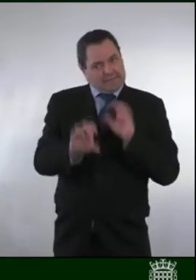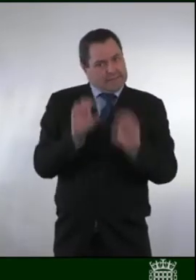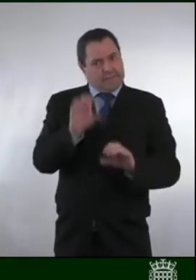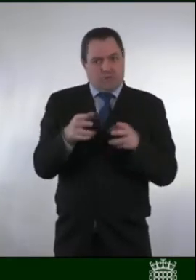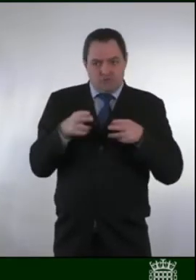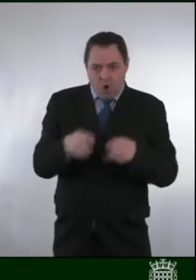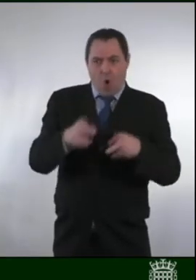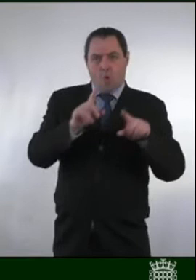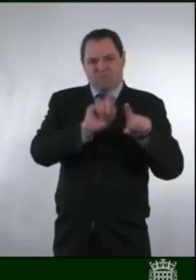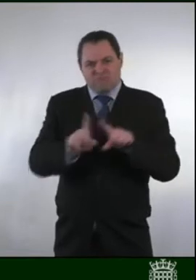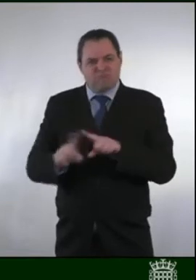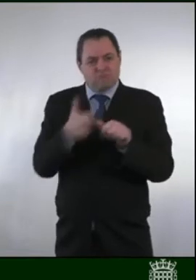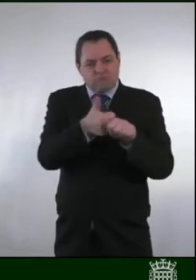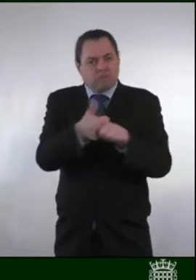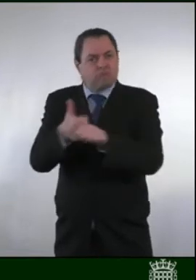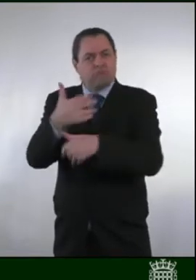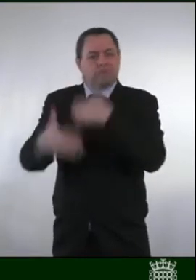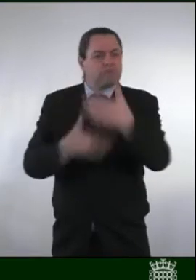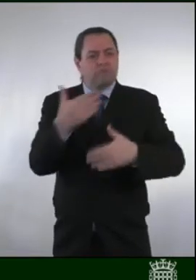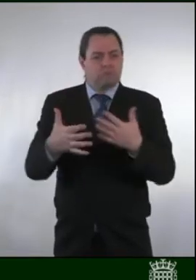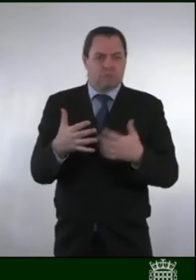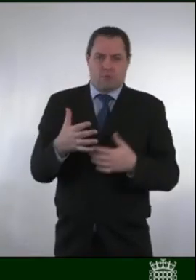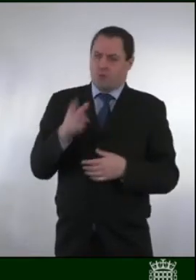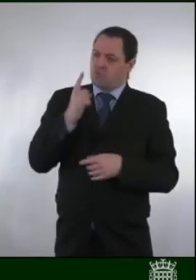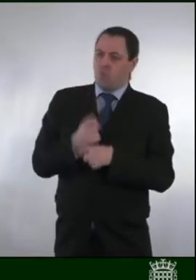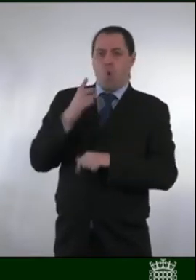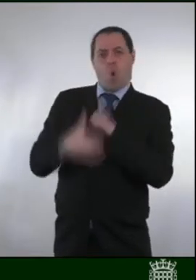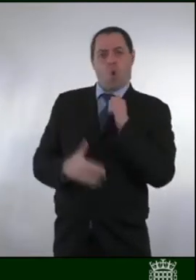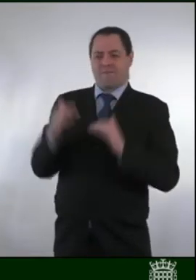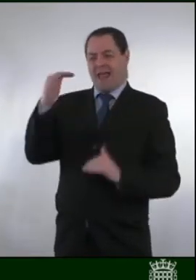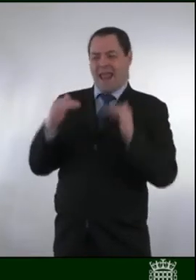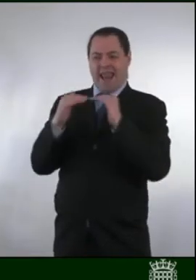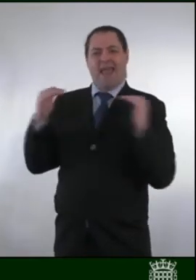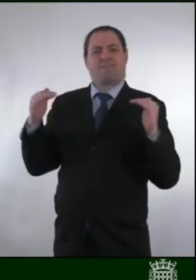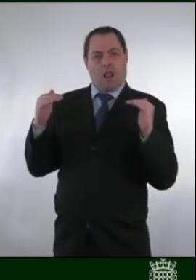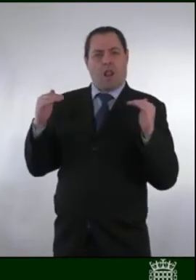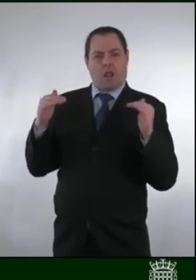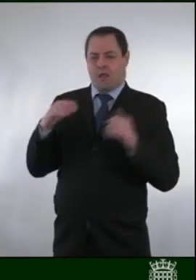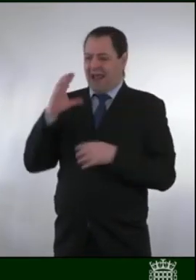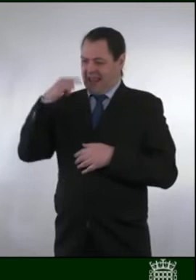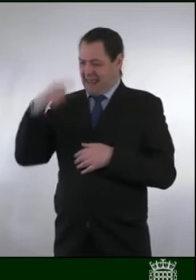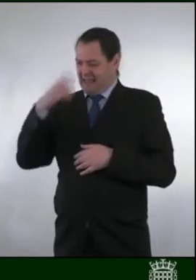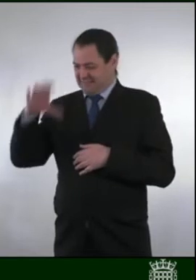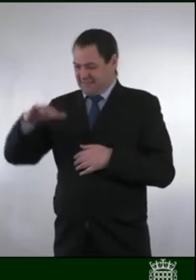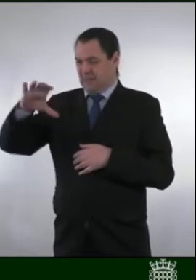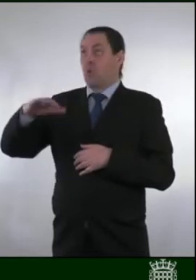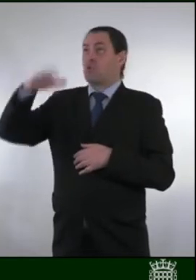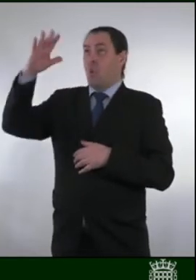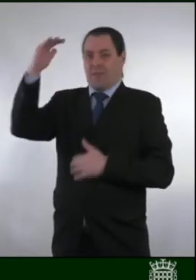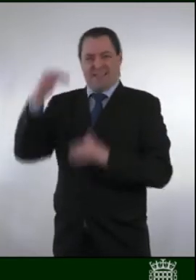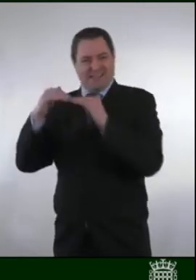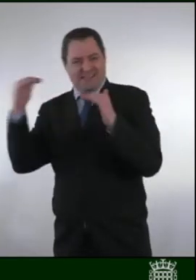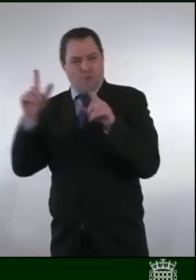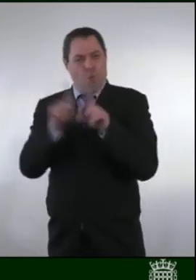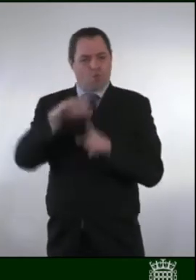Will my right honourable friend assure us that levelling up does not just involve the north, but every region of the United Kingdom, including